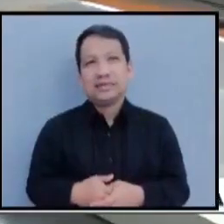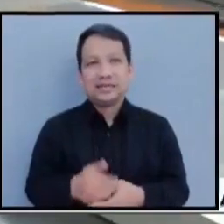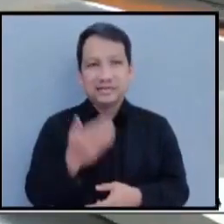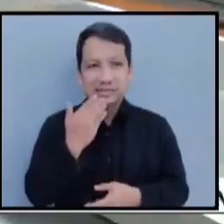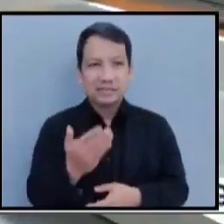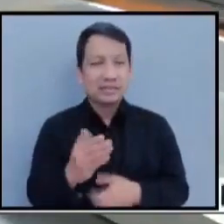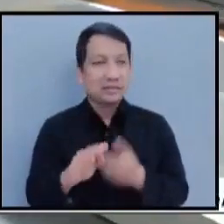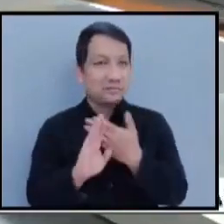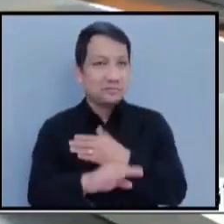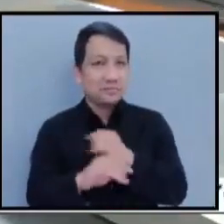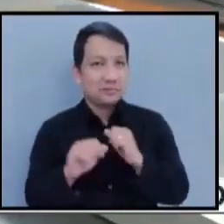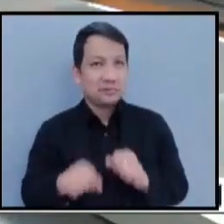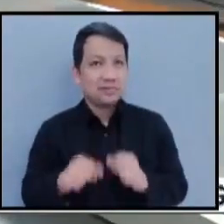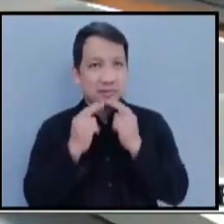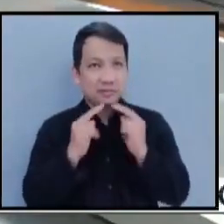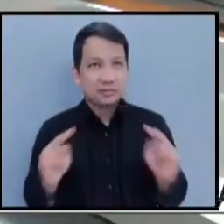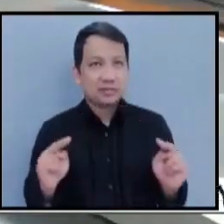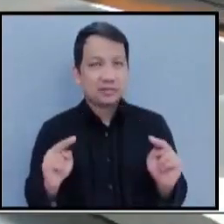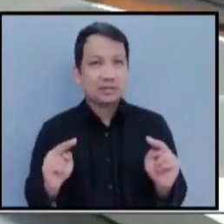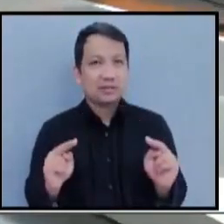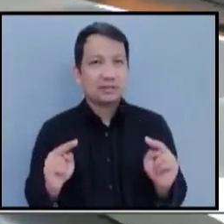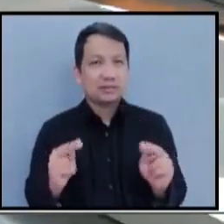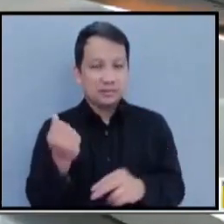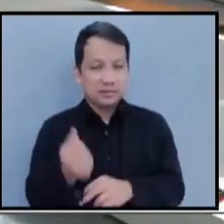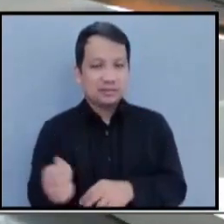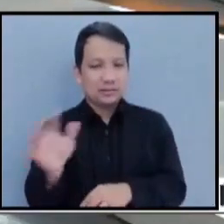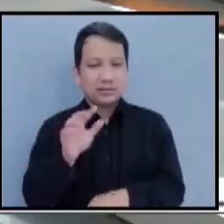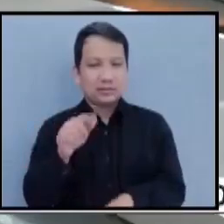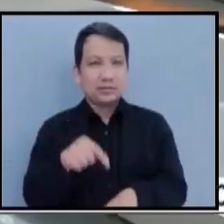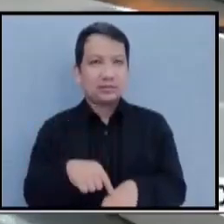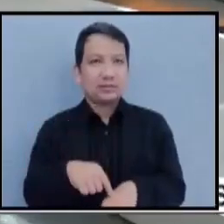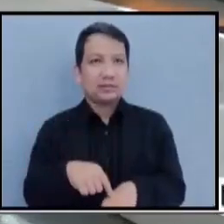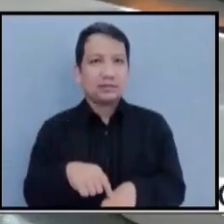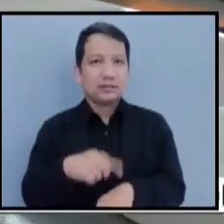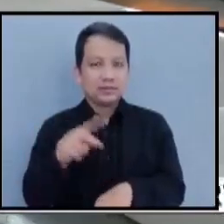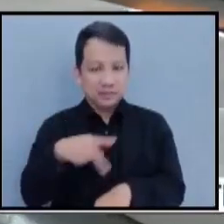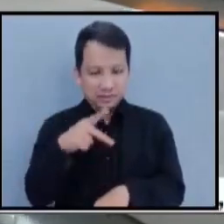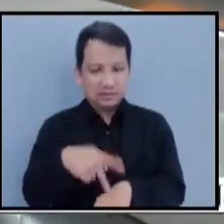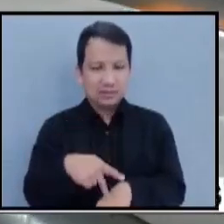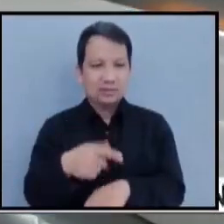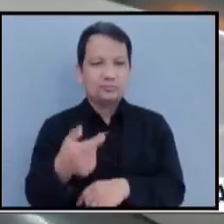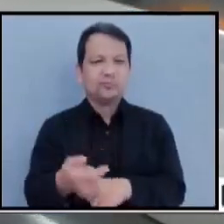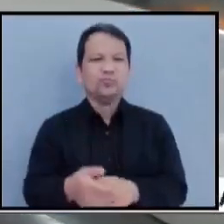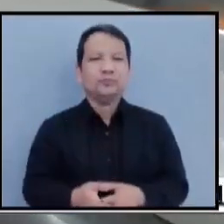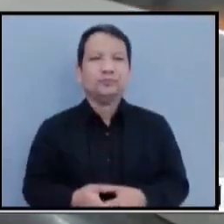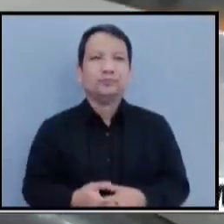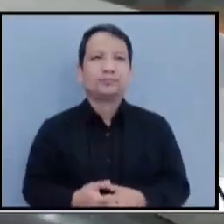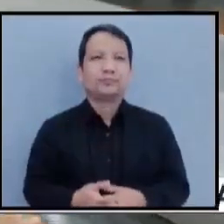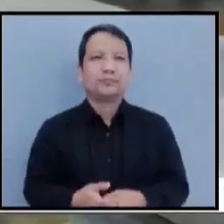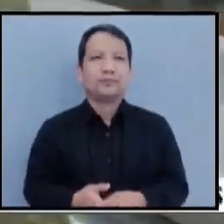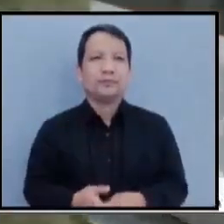Talk to myself for hours, say things you don't